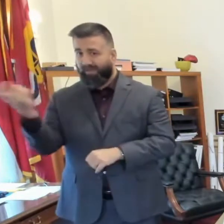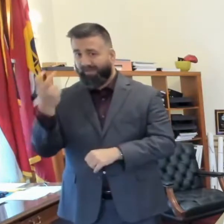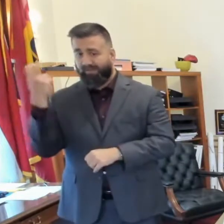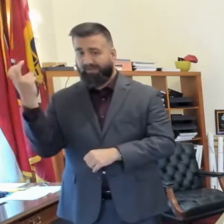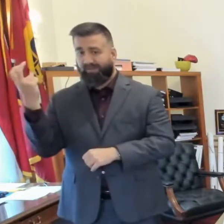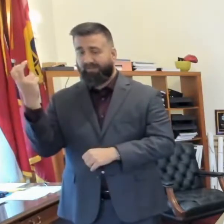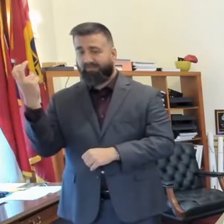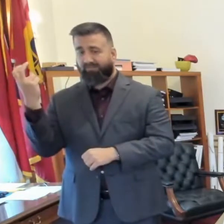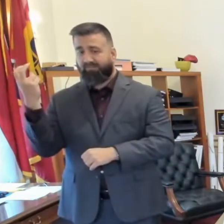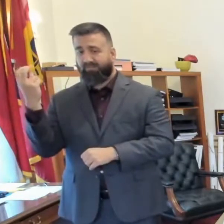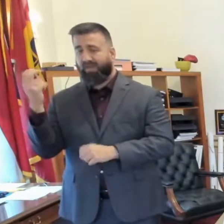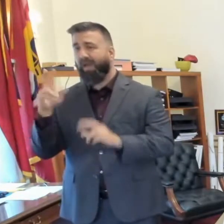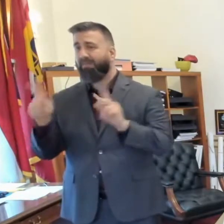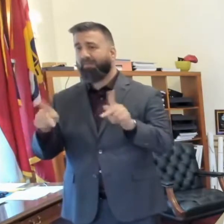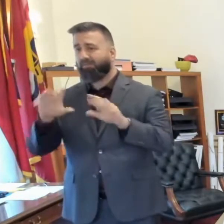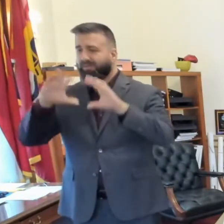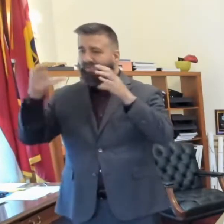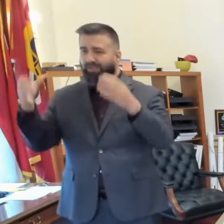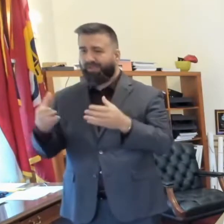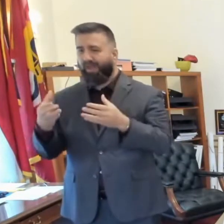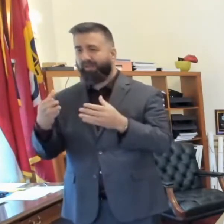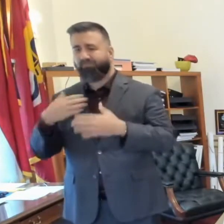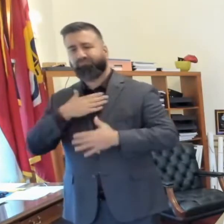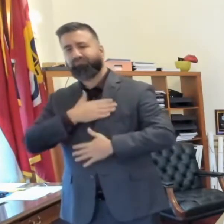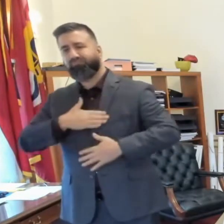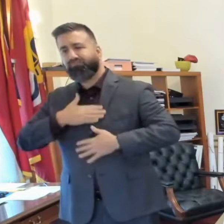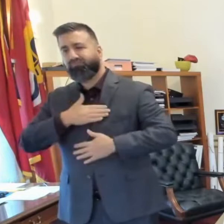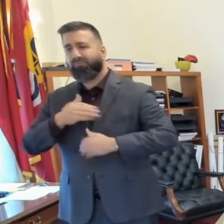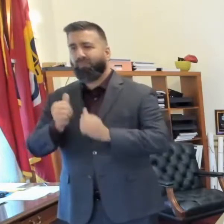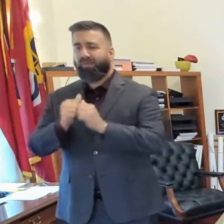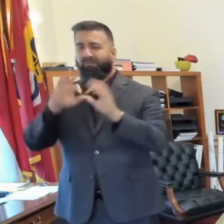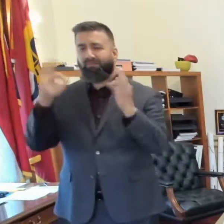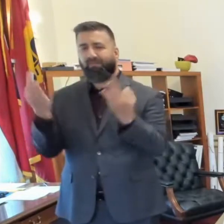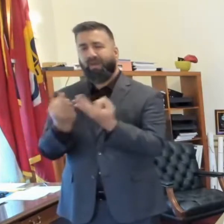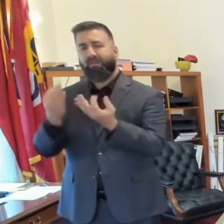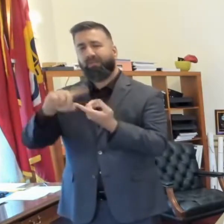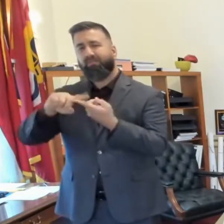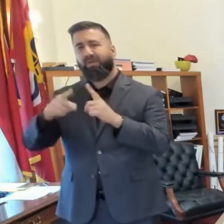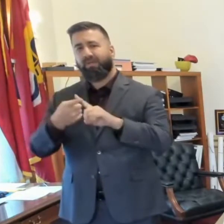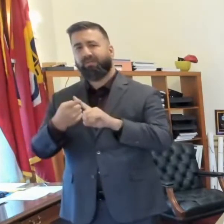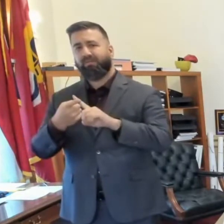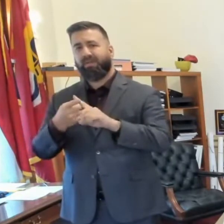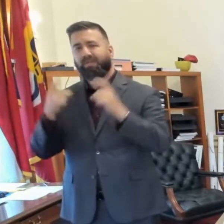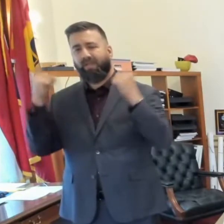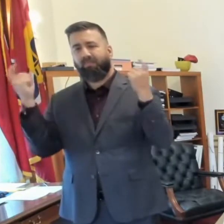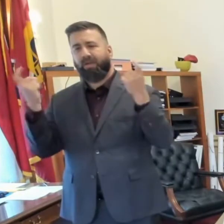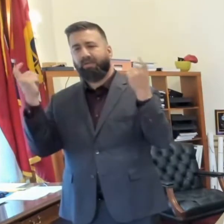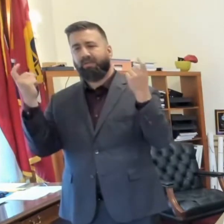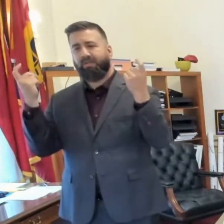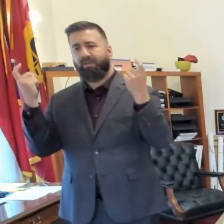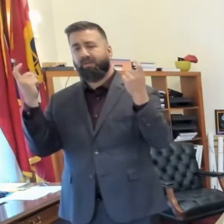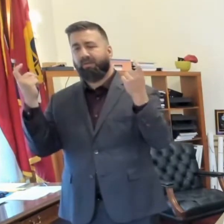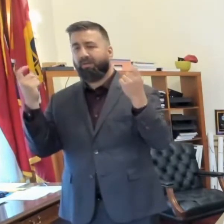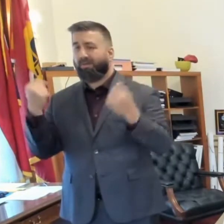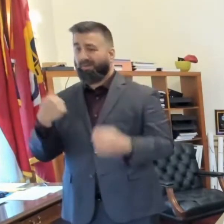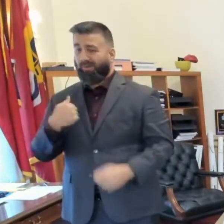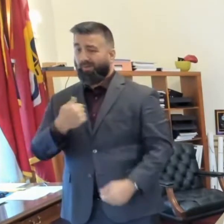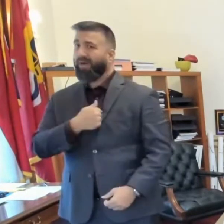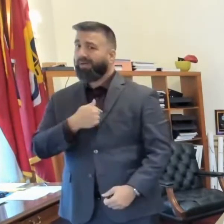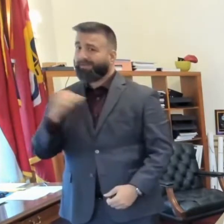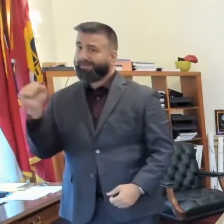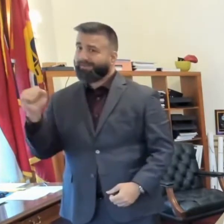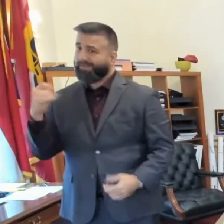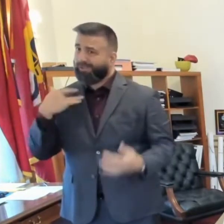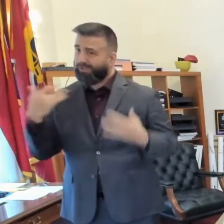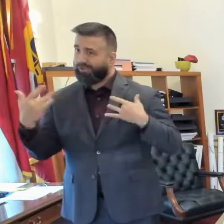and just folks getting together with family and friends and celebrating. And so we are concerned that there will